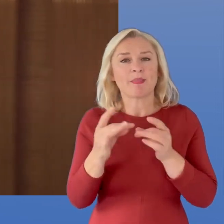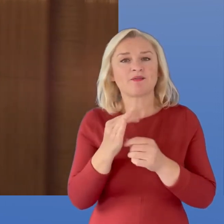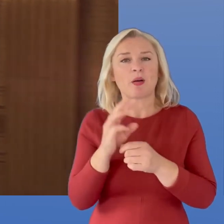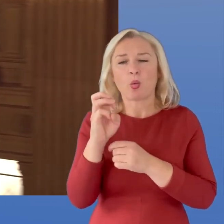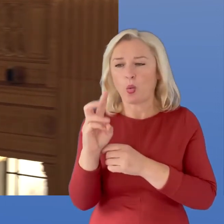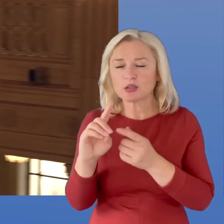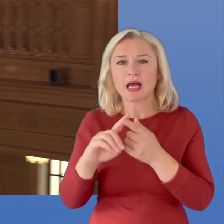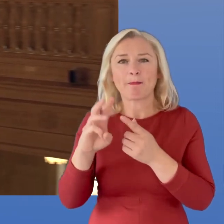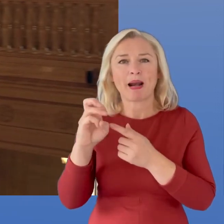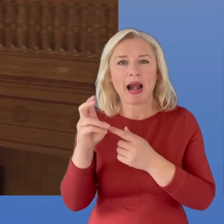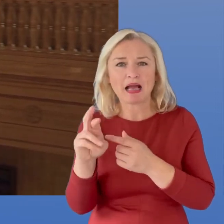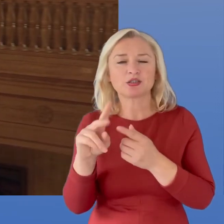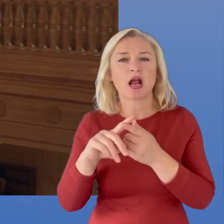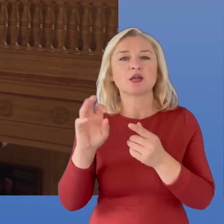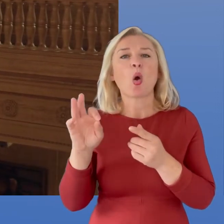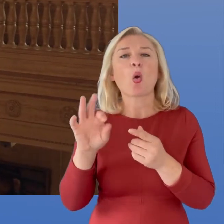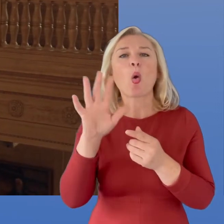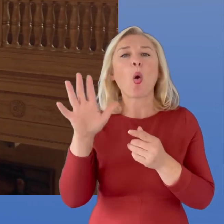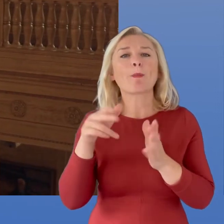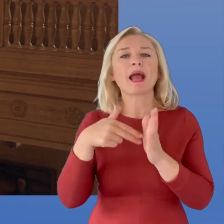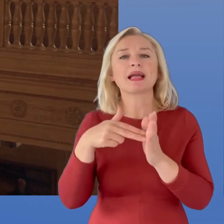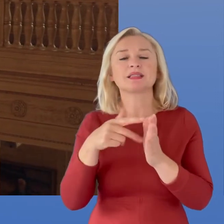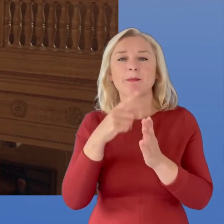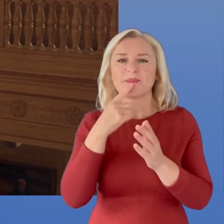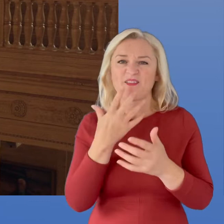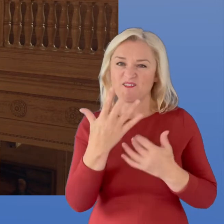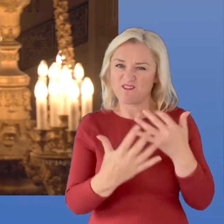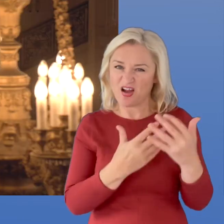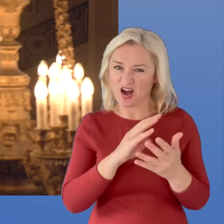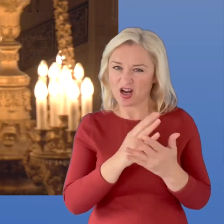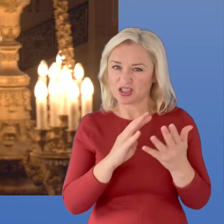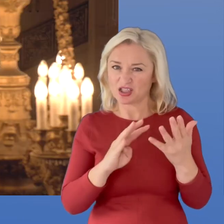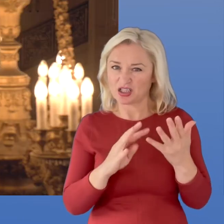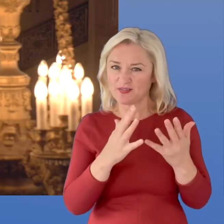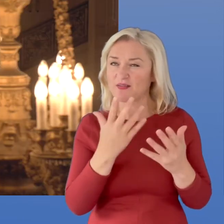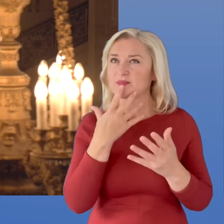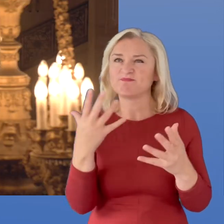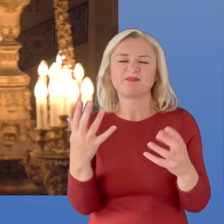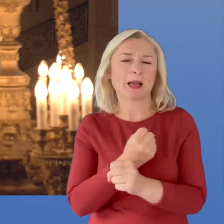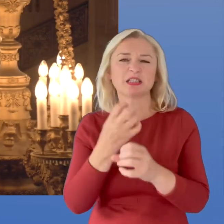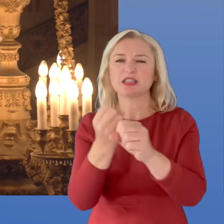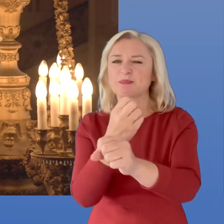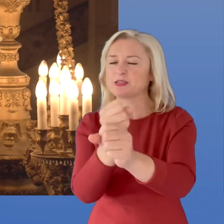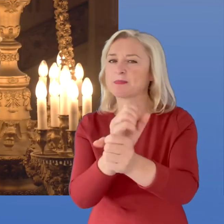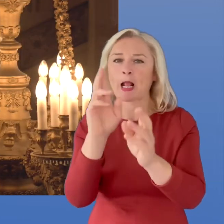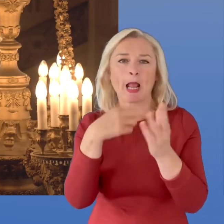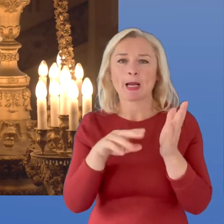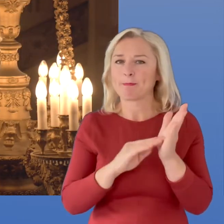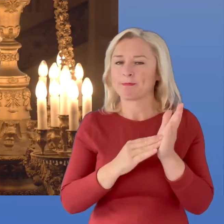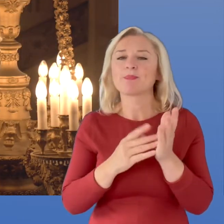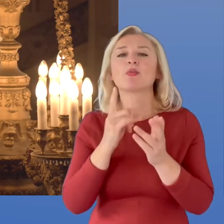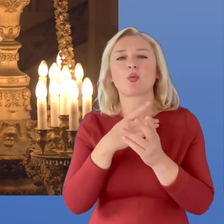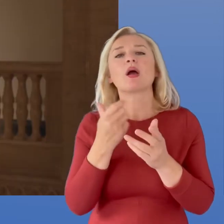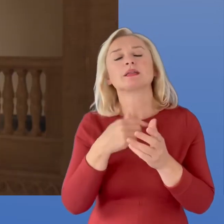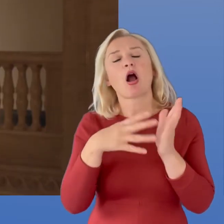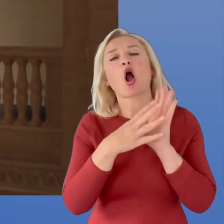made from wood, plaster and gold paint. Unfortunately, they were badly damaged during the 1995 fire and couldn't